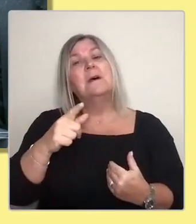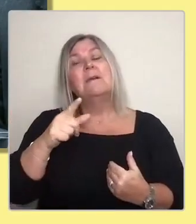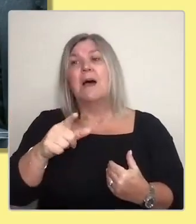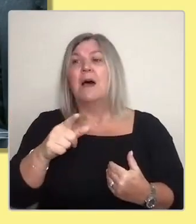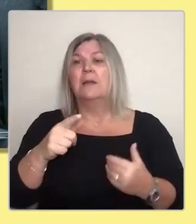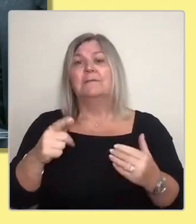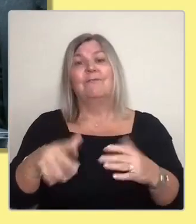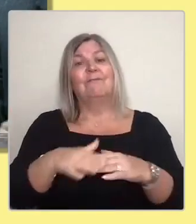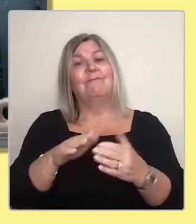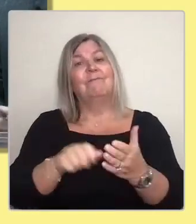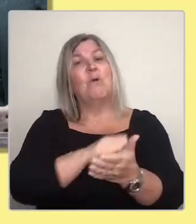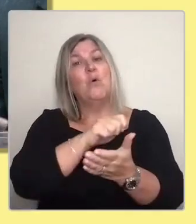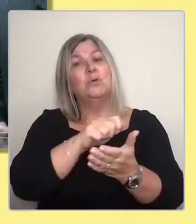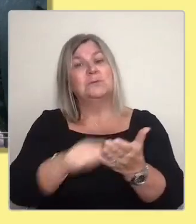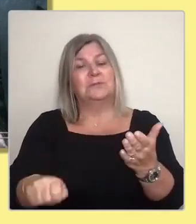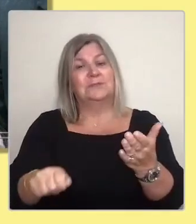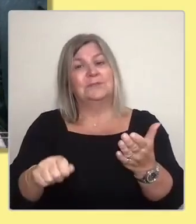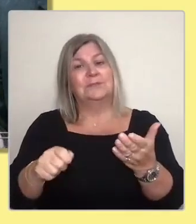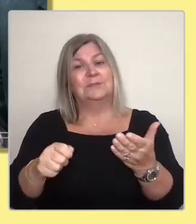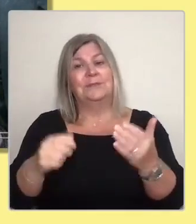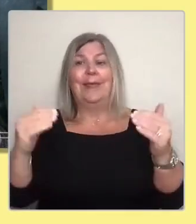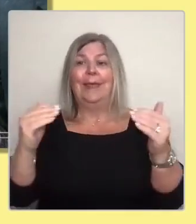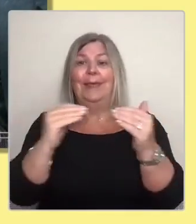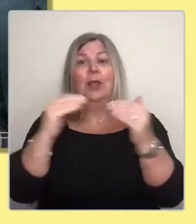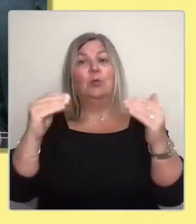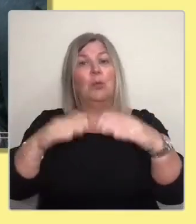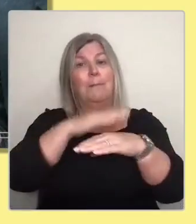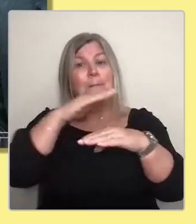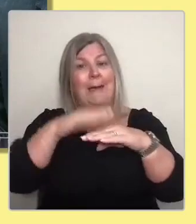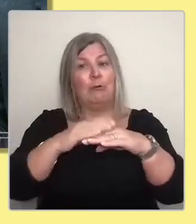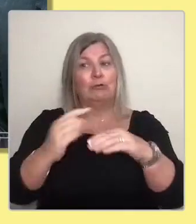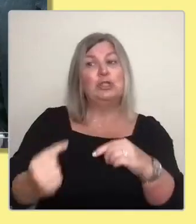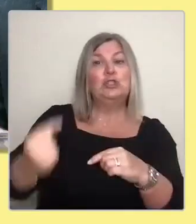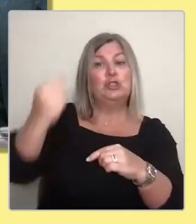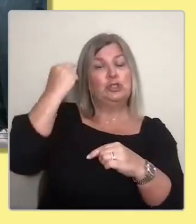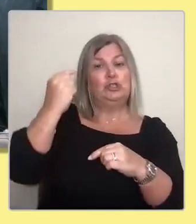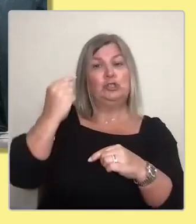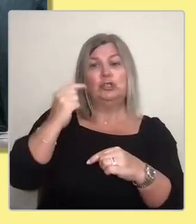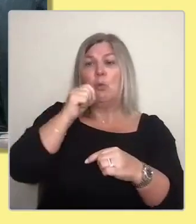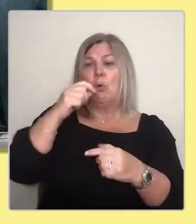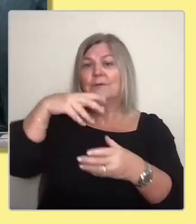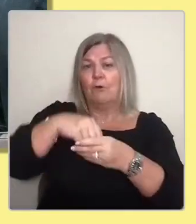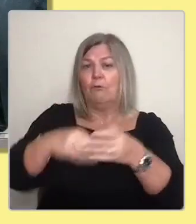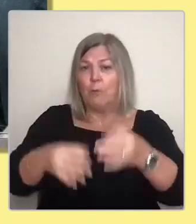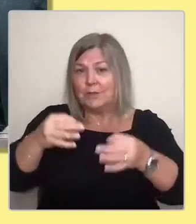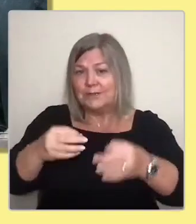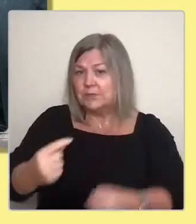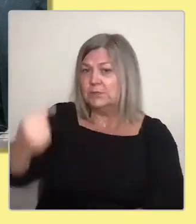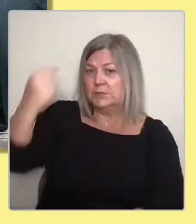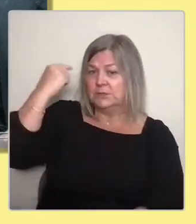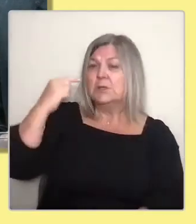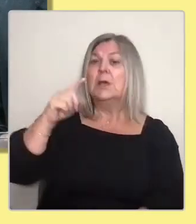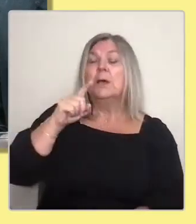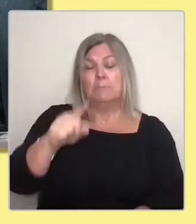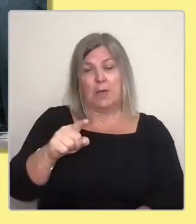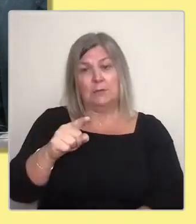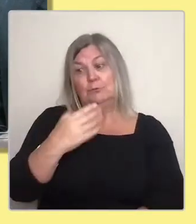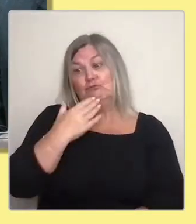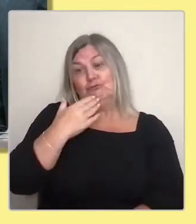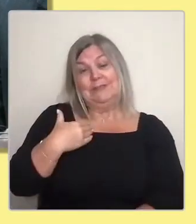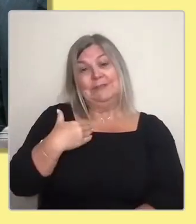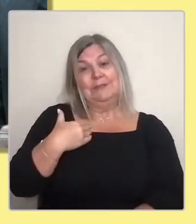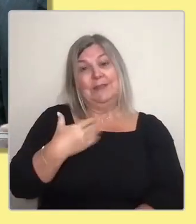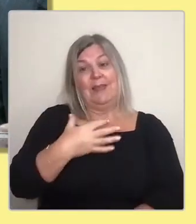but I'm on record as saying over the last few weeks that had I been there, I would have voted for it. I was invited to a wedding of some friends of mine,